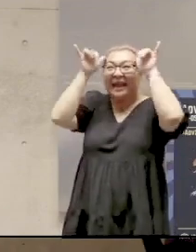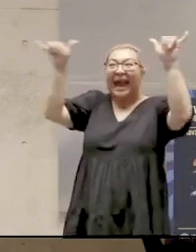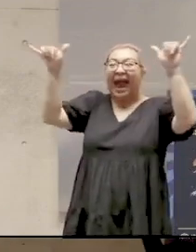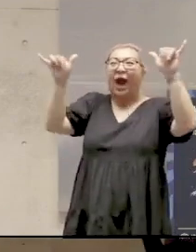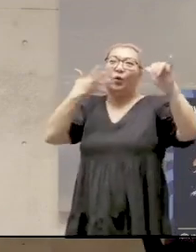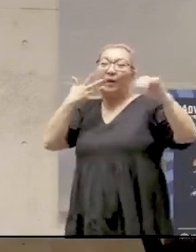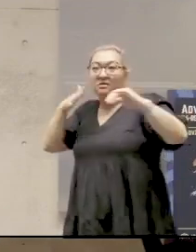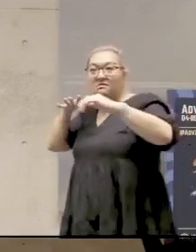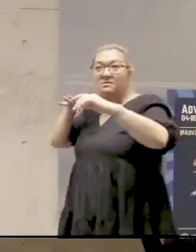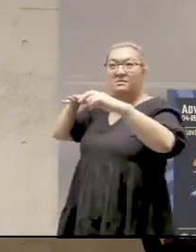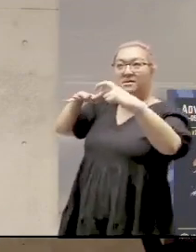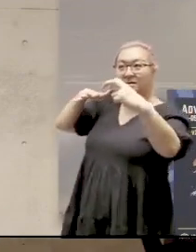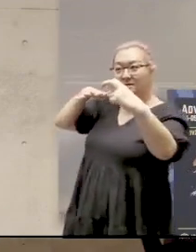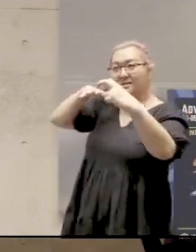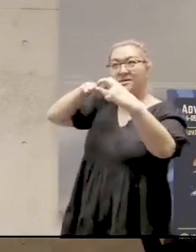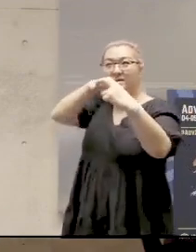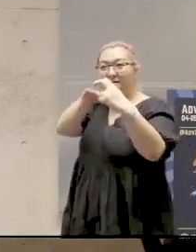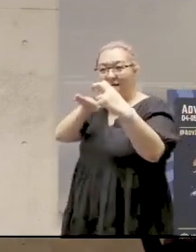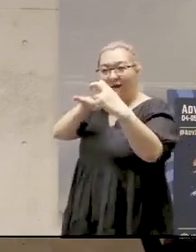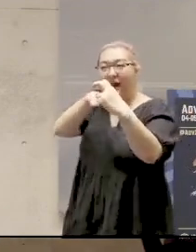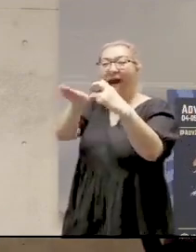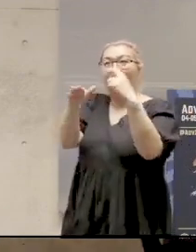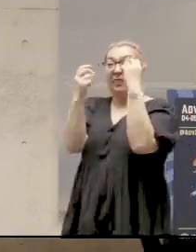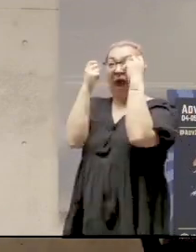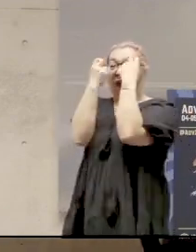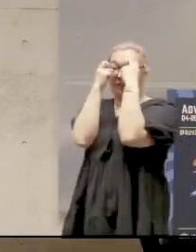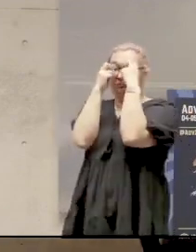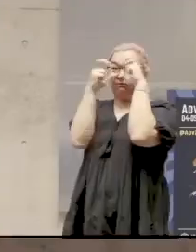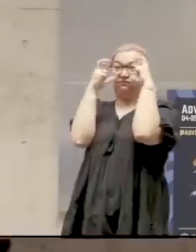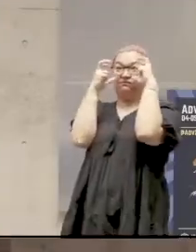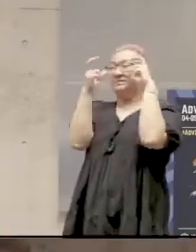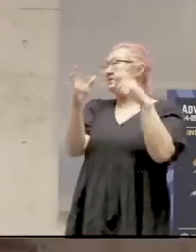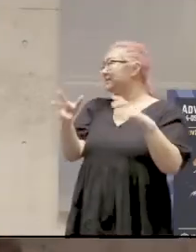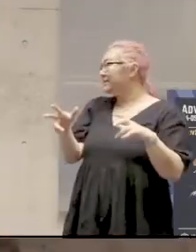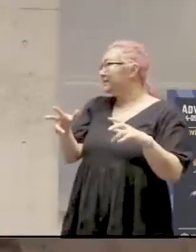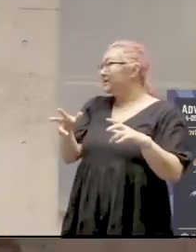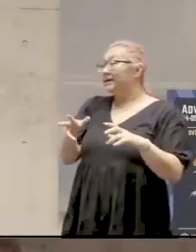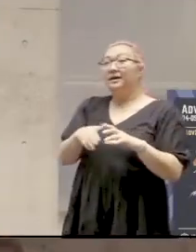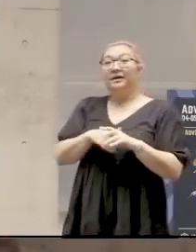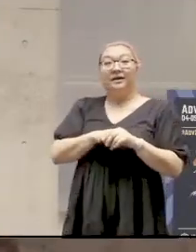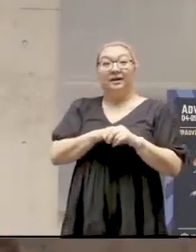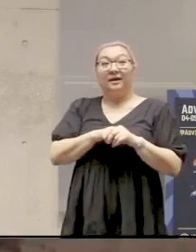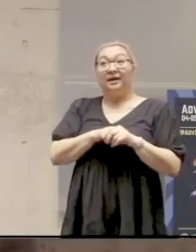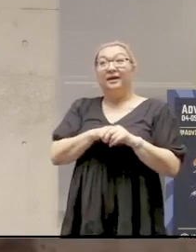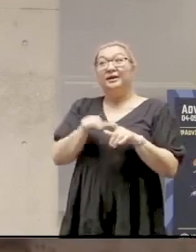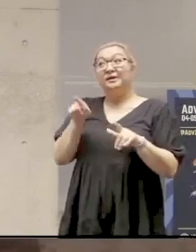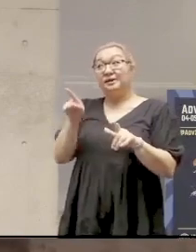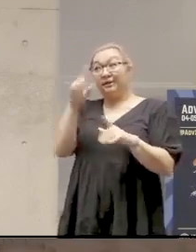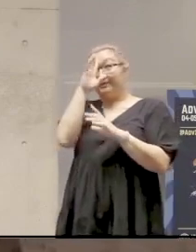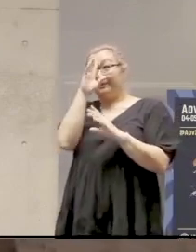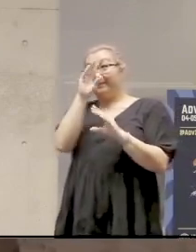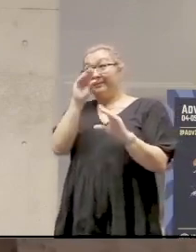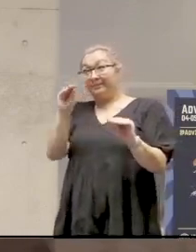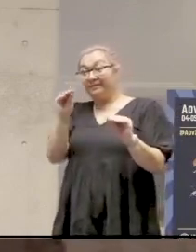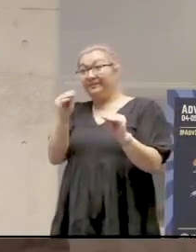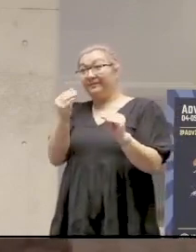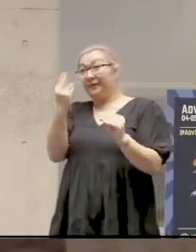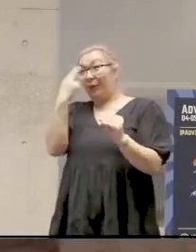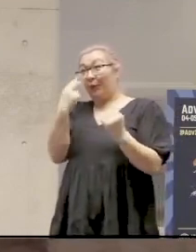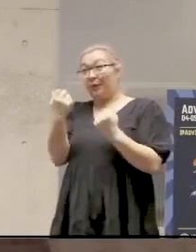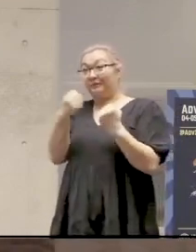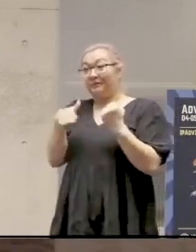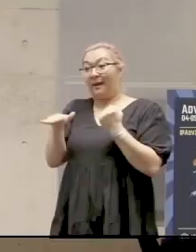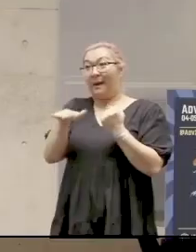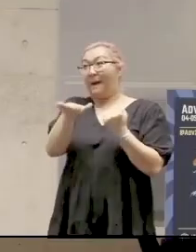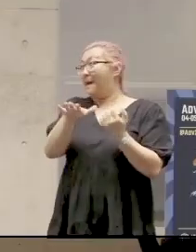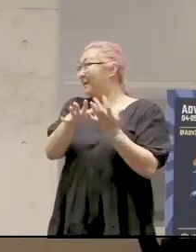I mow them over with the car. And again, in the game. In the game, Carmageddon. That's a terrific answer.